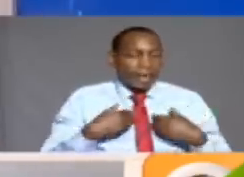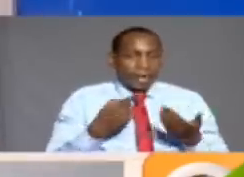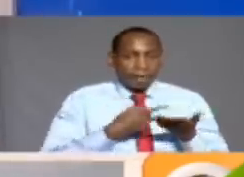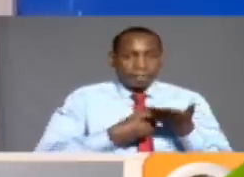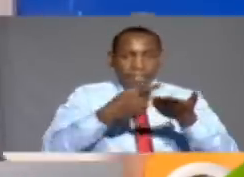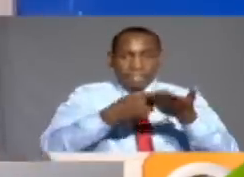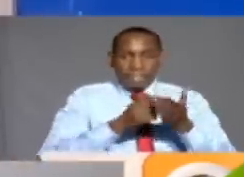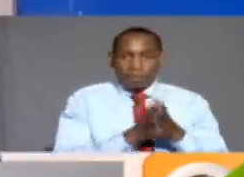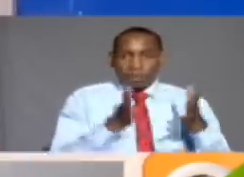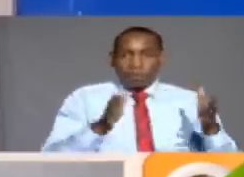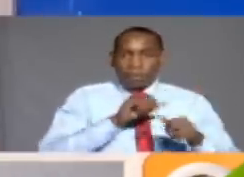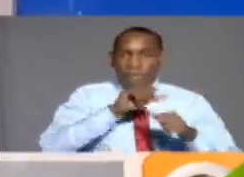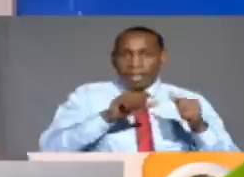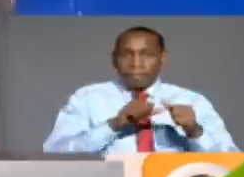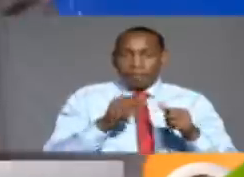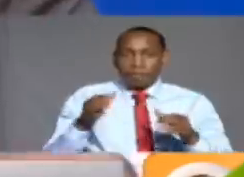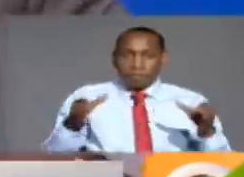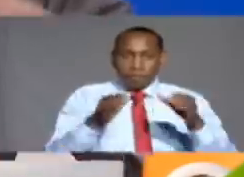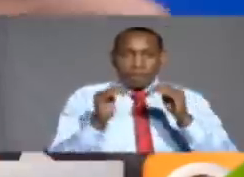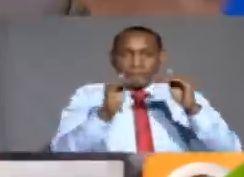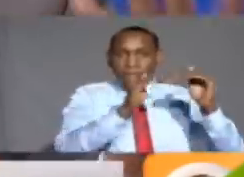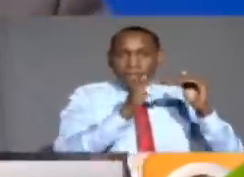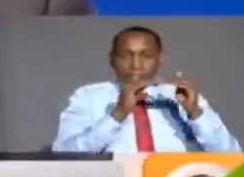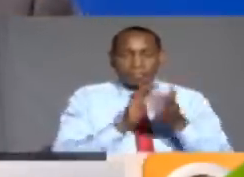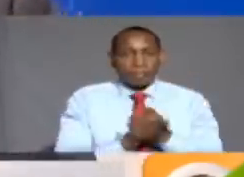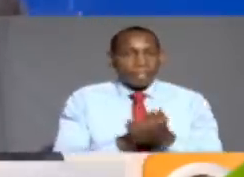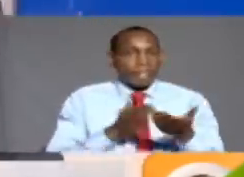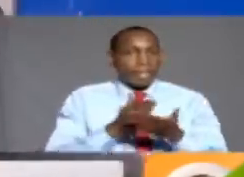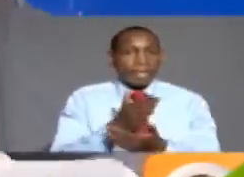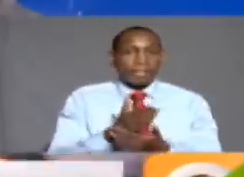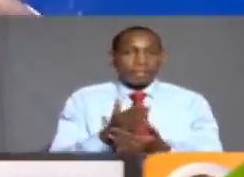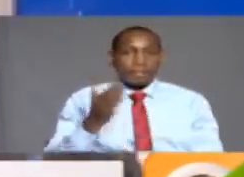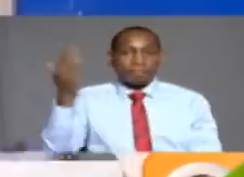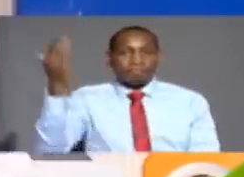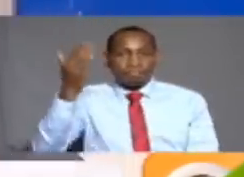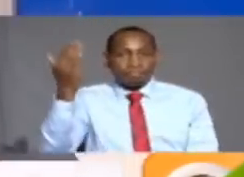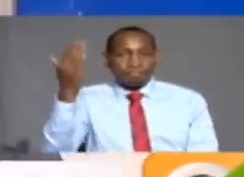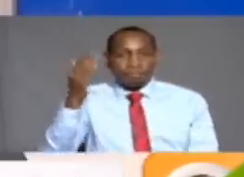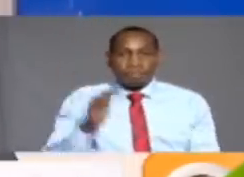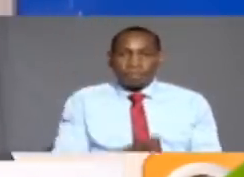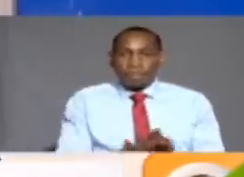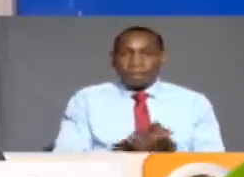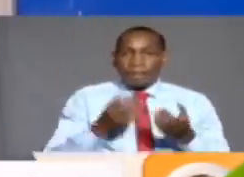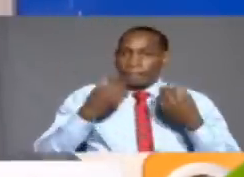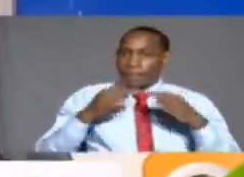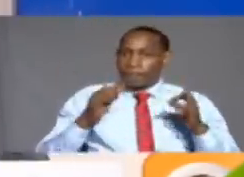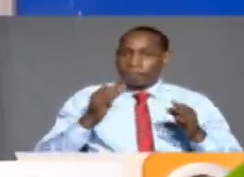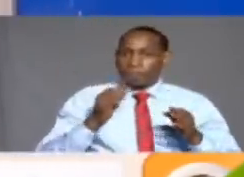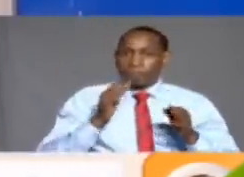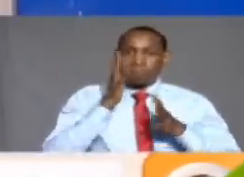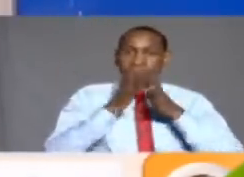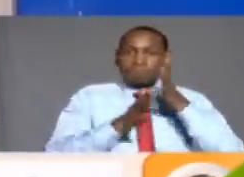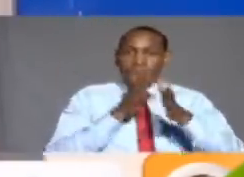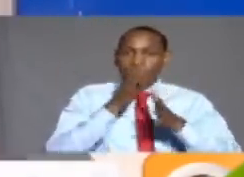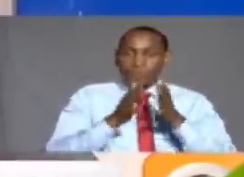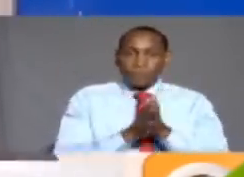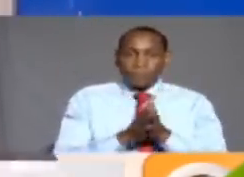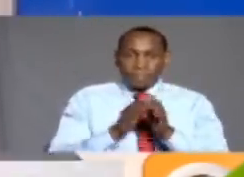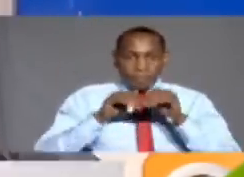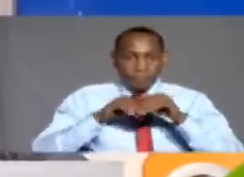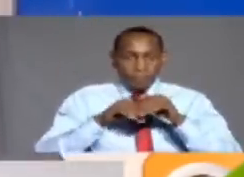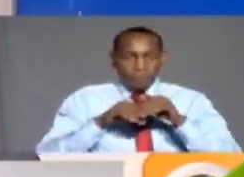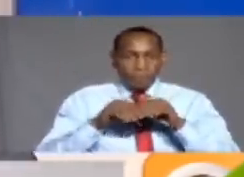debate always about party democracy, right to speech or right to your freedom of expression, and of course, towing the party